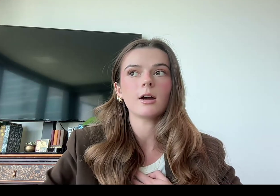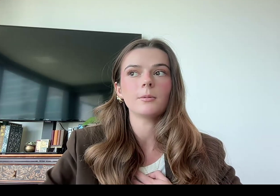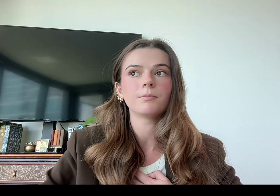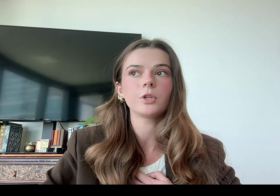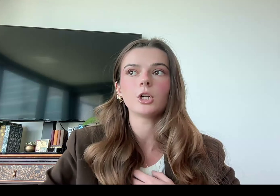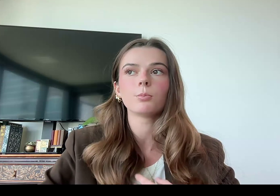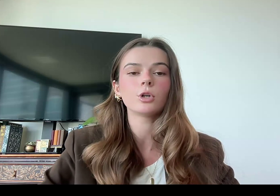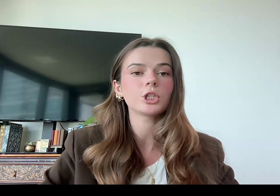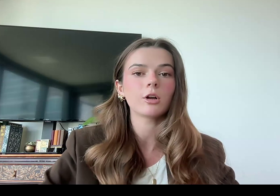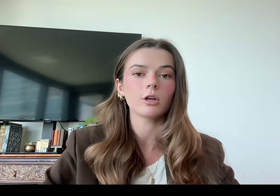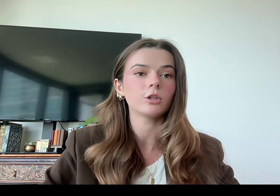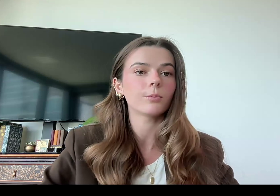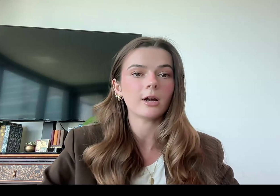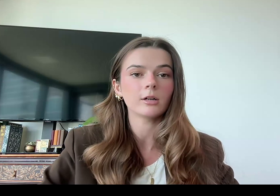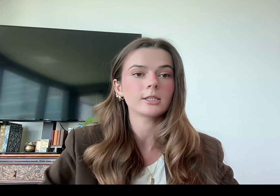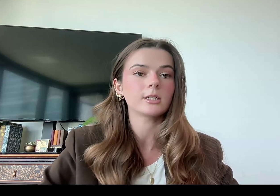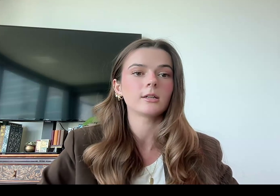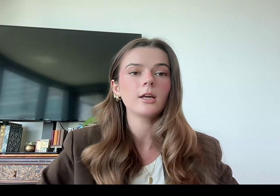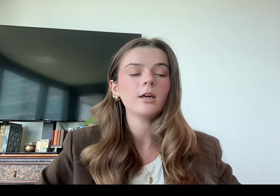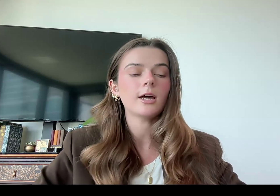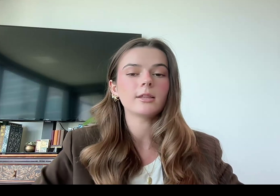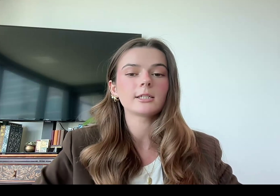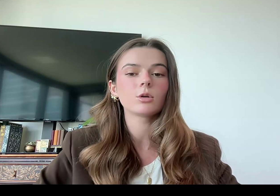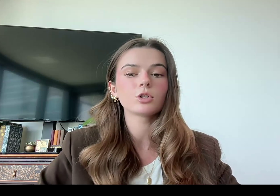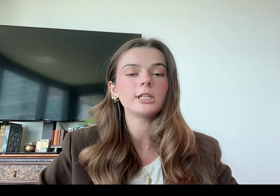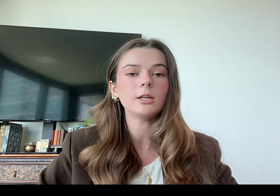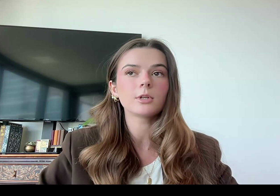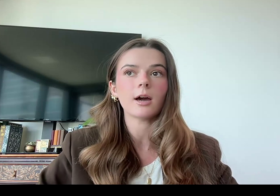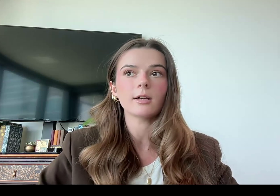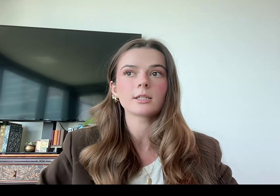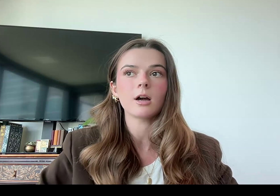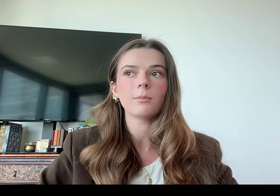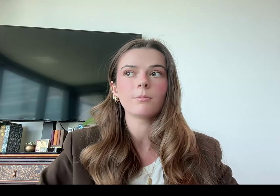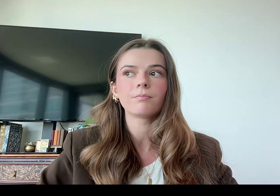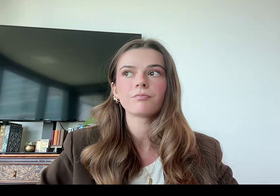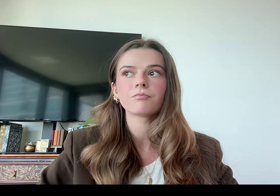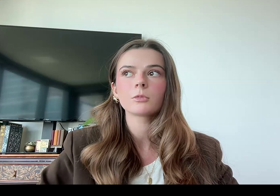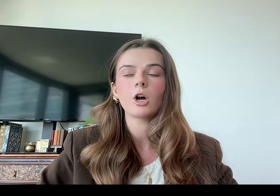and, pushing on your parents and things, those are deemed as